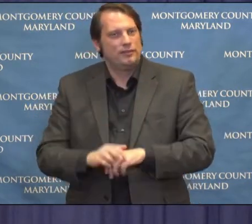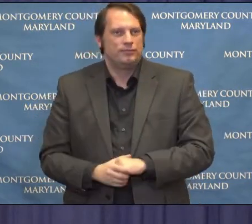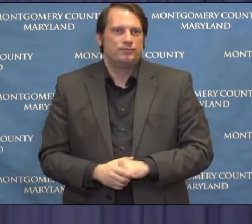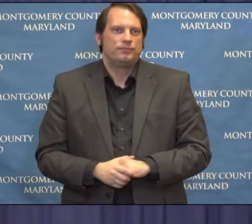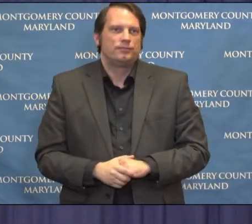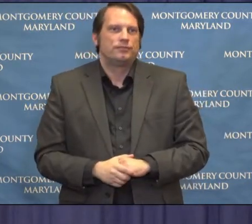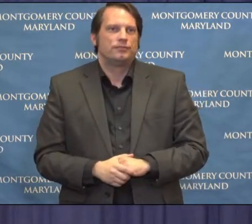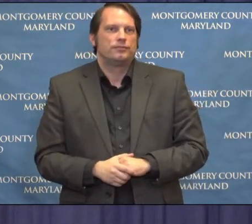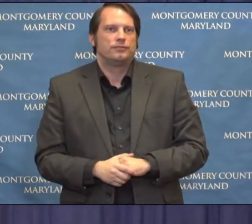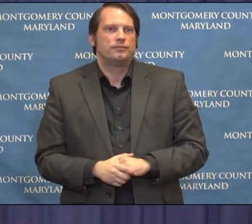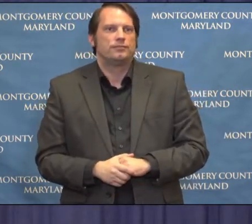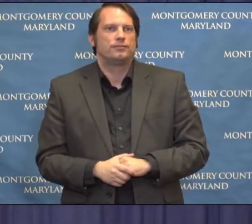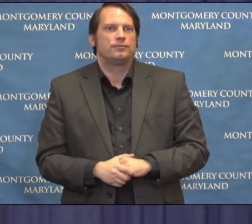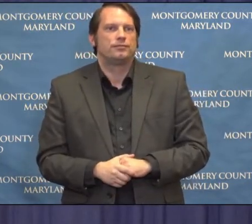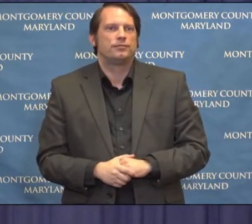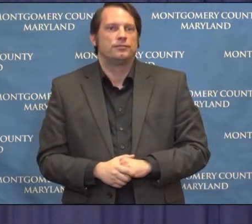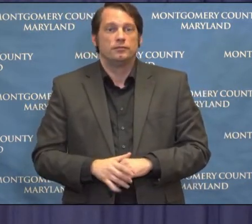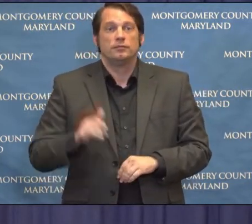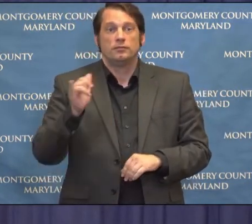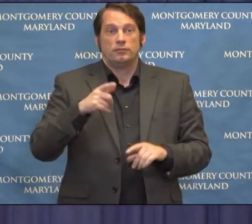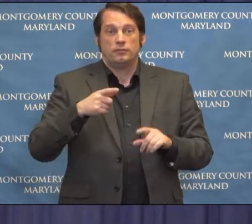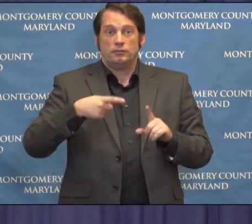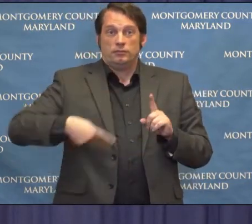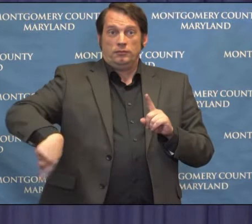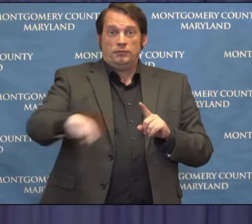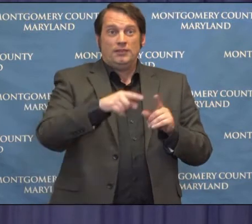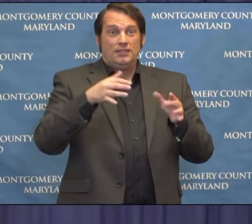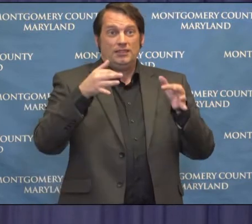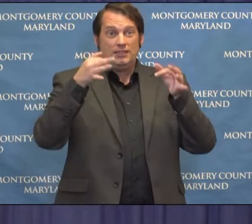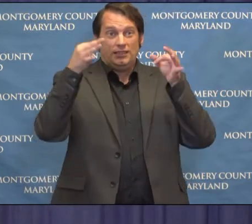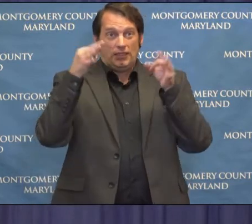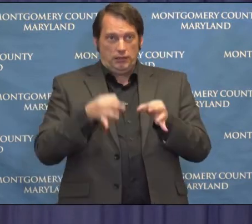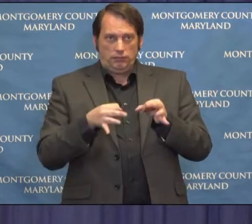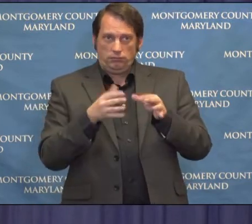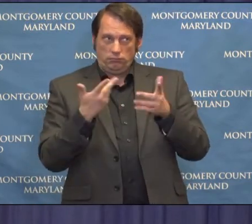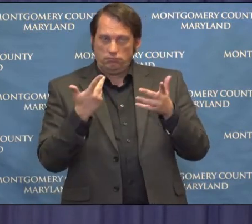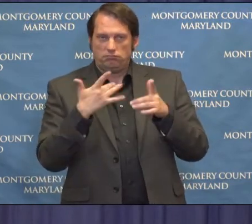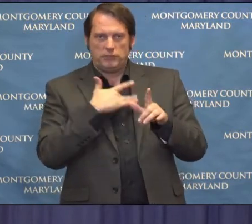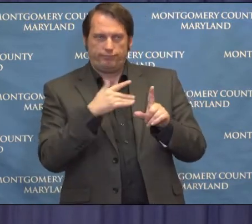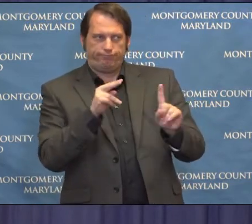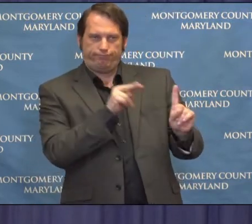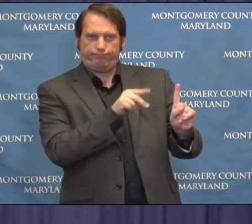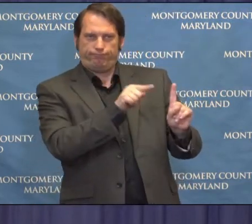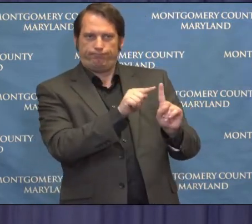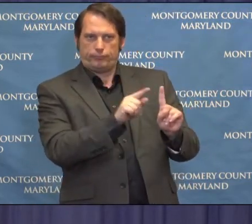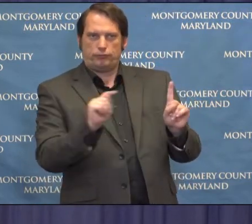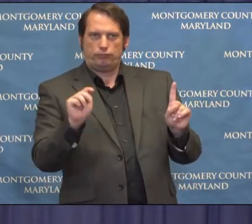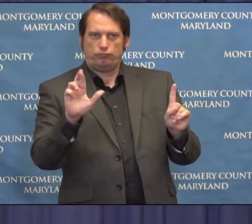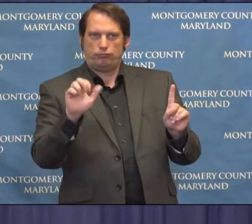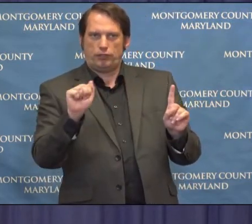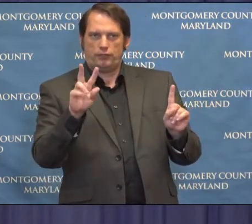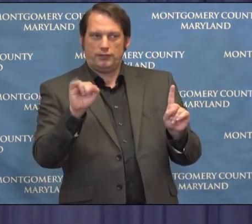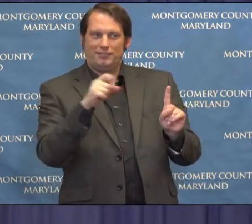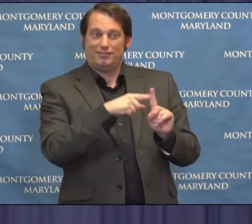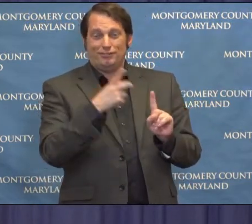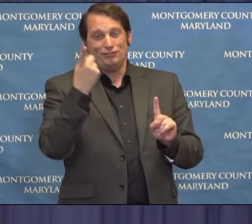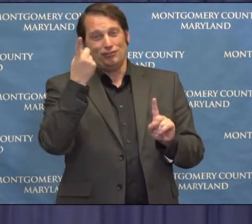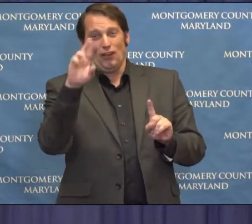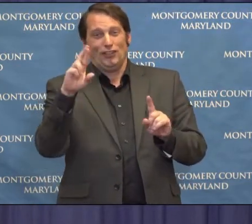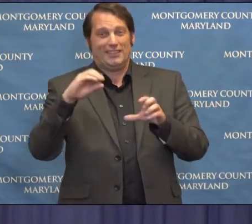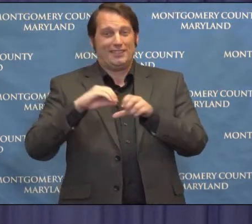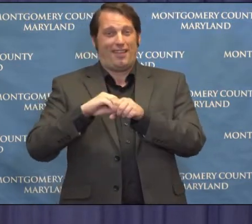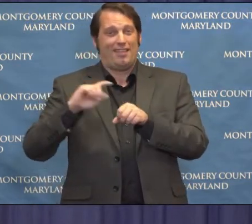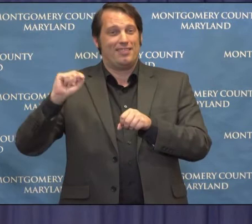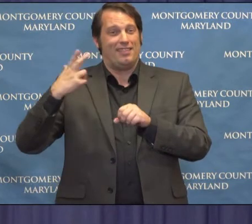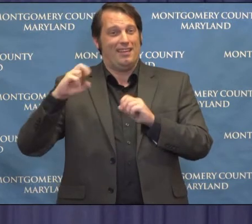for, because he is the doctor in the house, and ultimately he's going to be one of the lead people in deciding